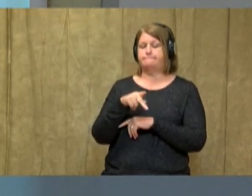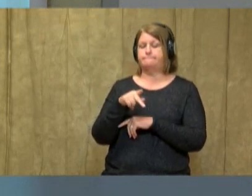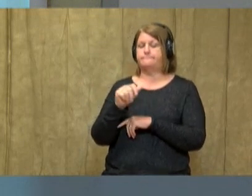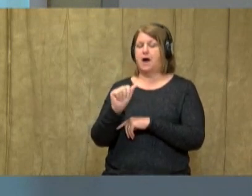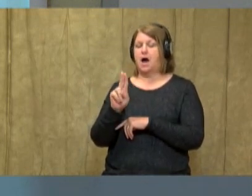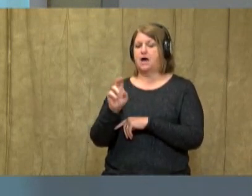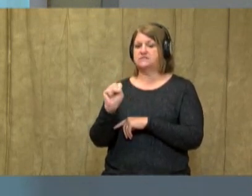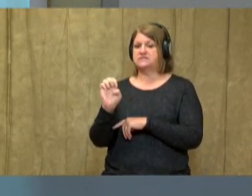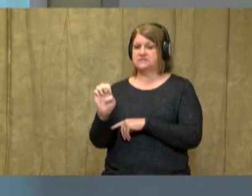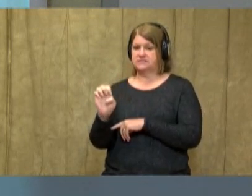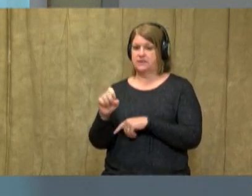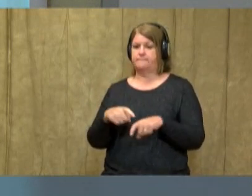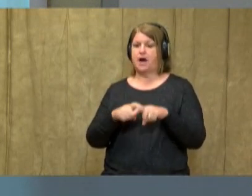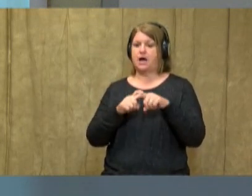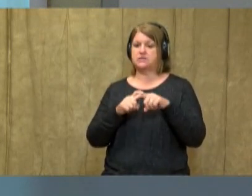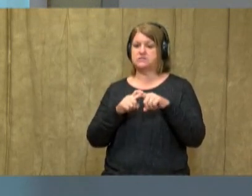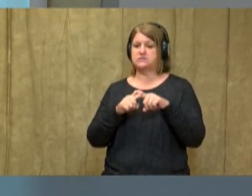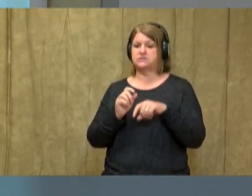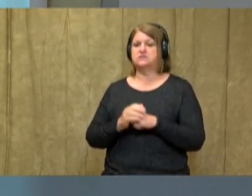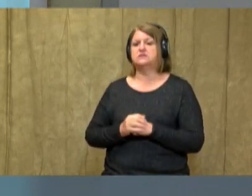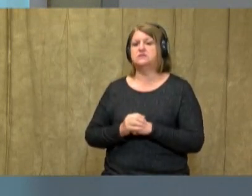Os, pause.